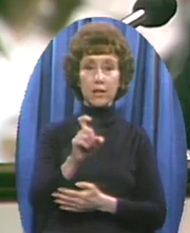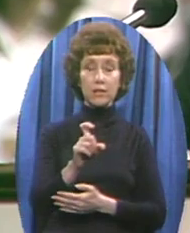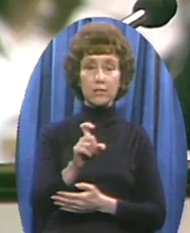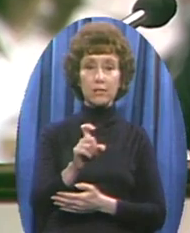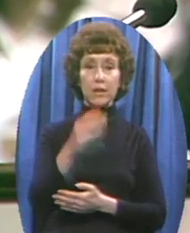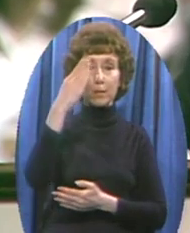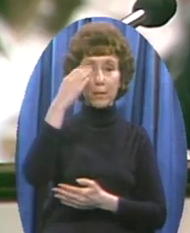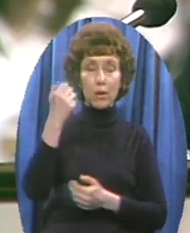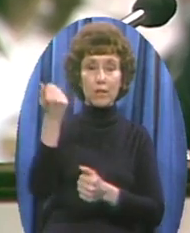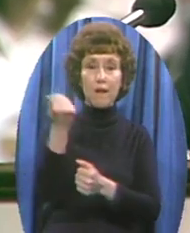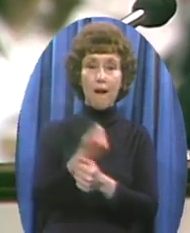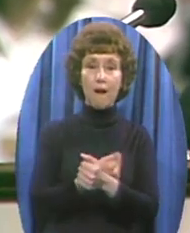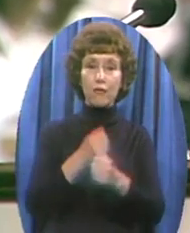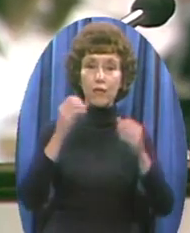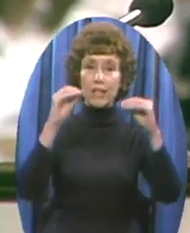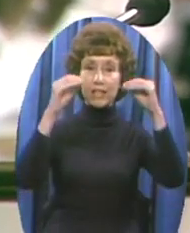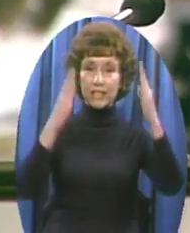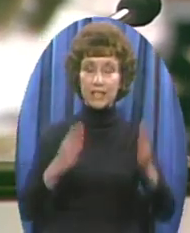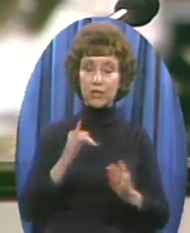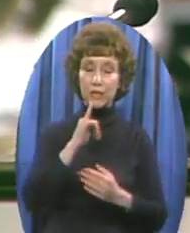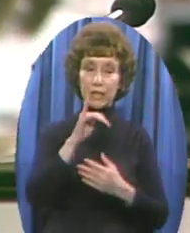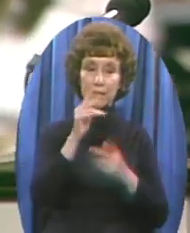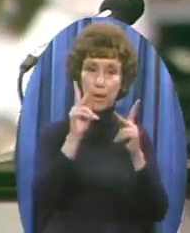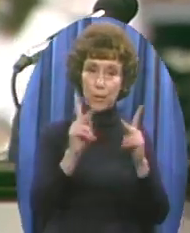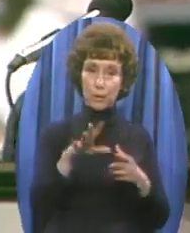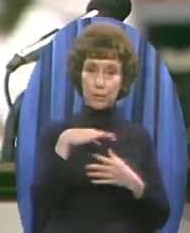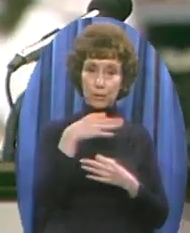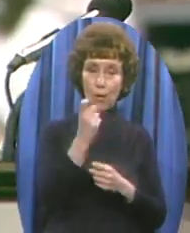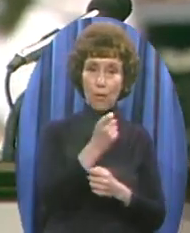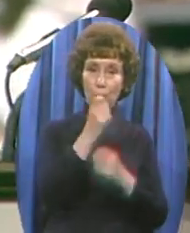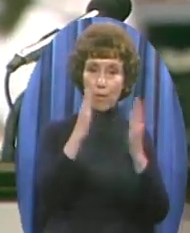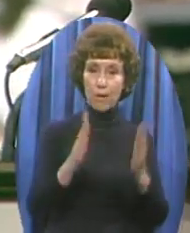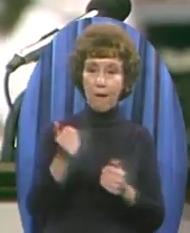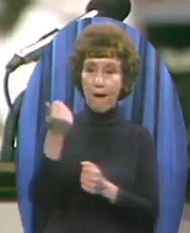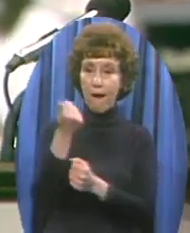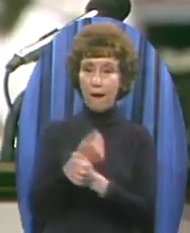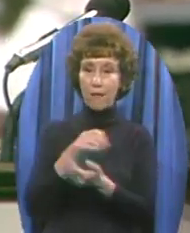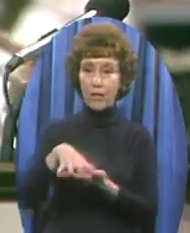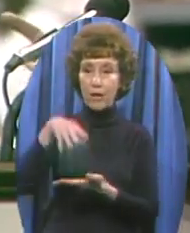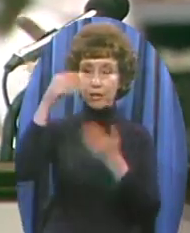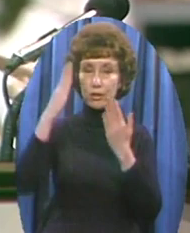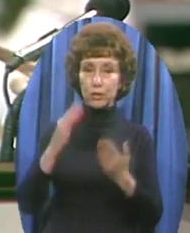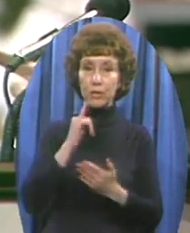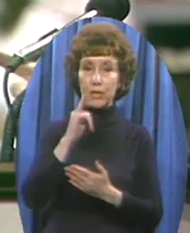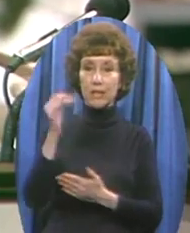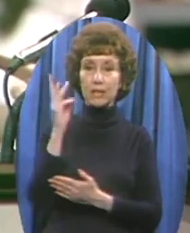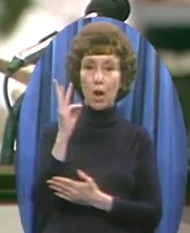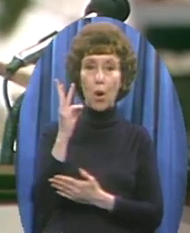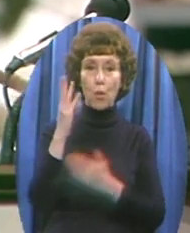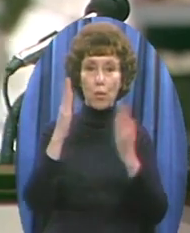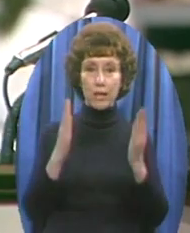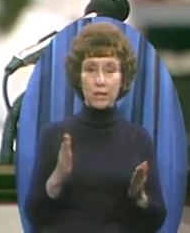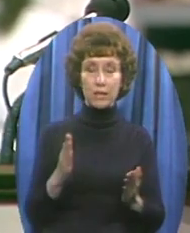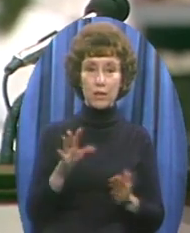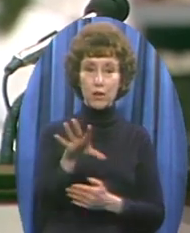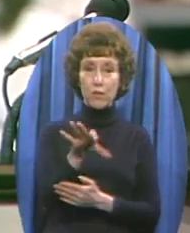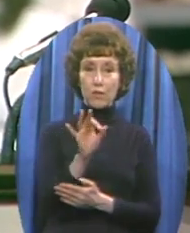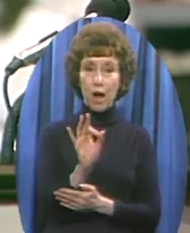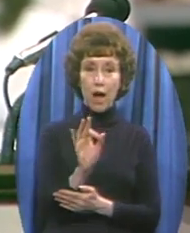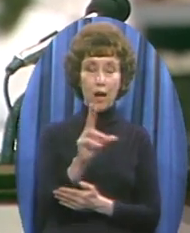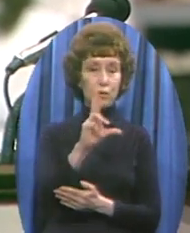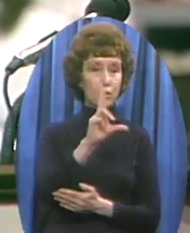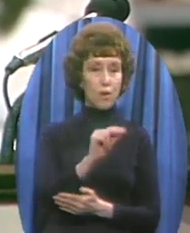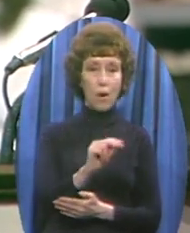personal soul winner. Every student is a witness. You find no liberals on the